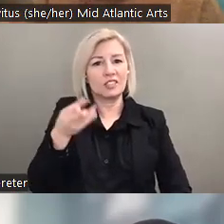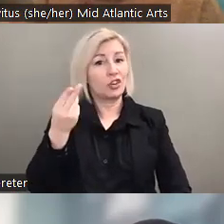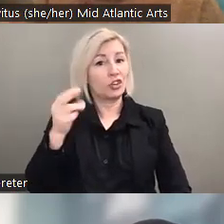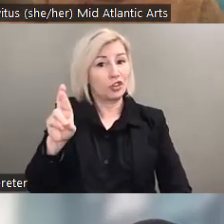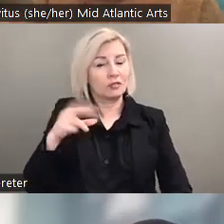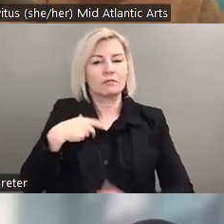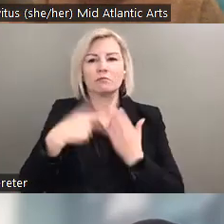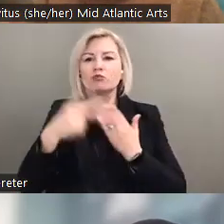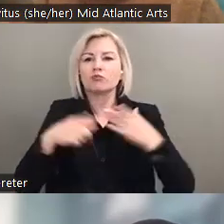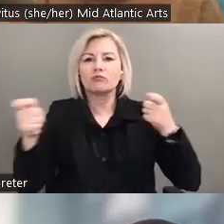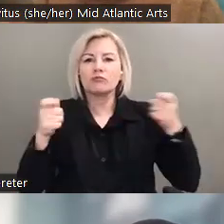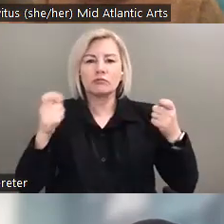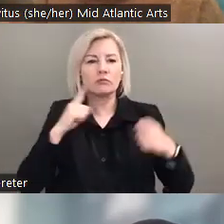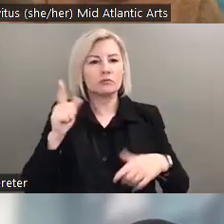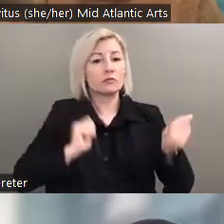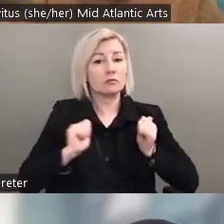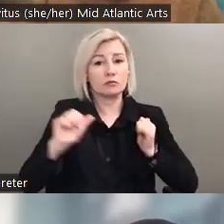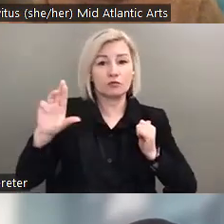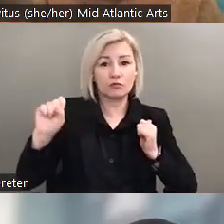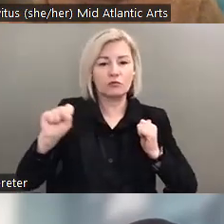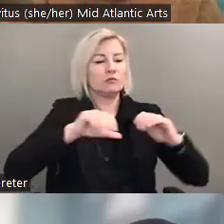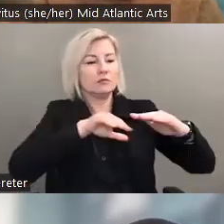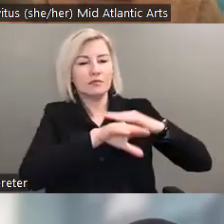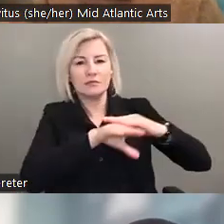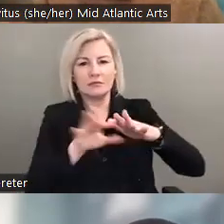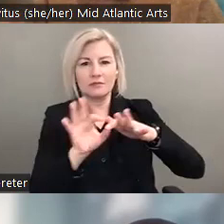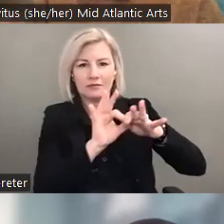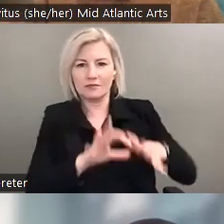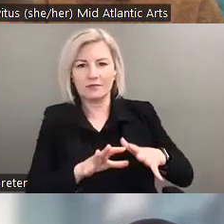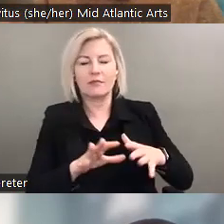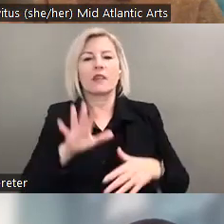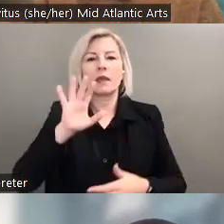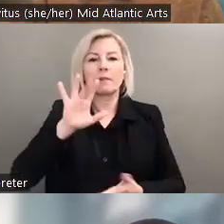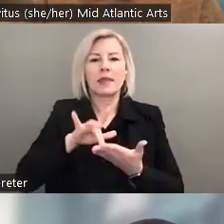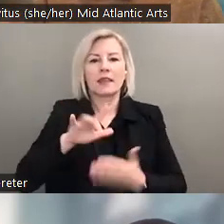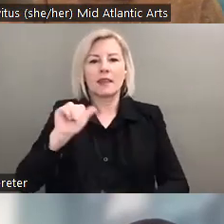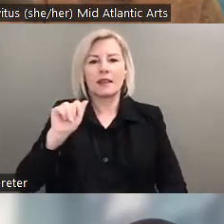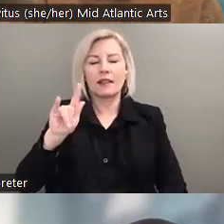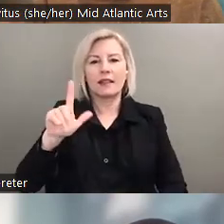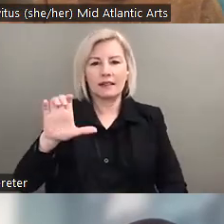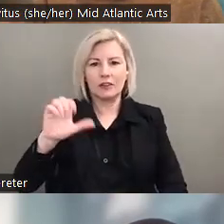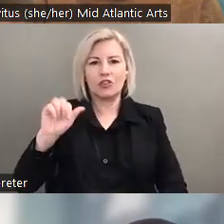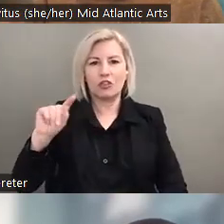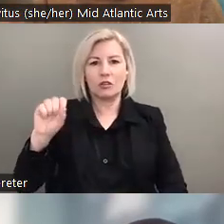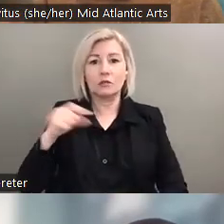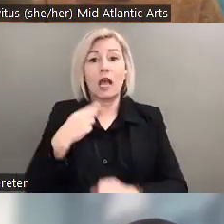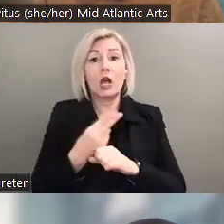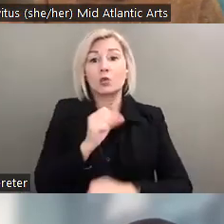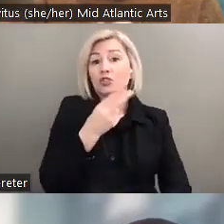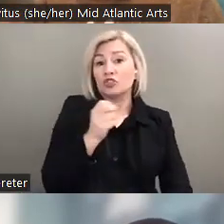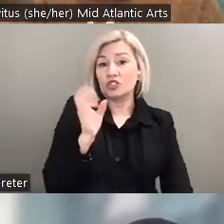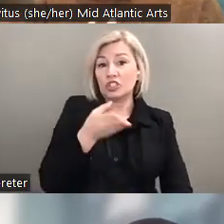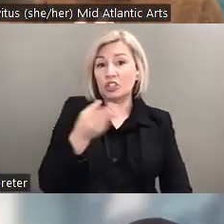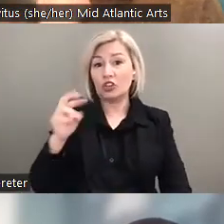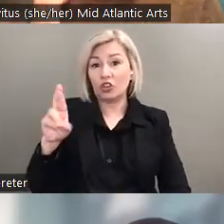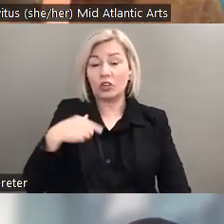Program Director, Performing Arts and Accessibility Coordinator at MidAtlantic Arts. I use she and her pronouns, and